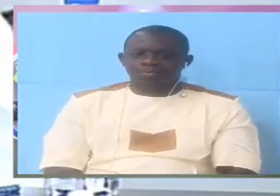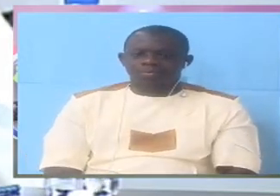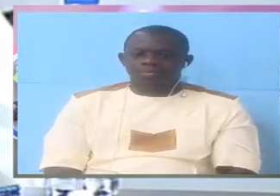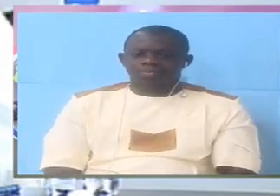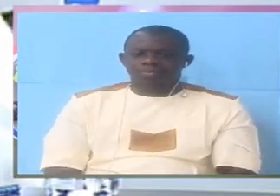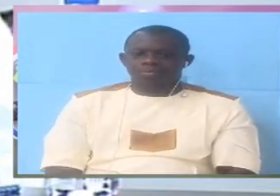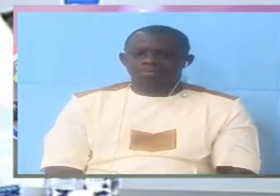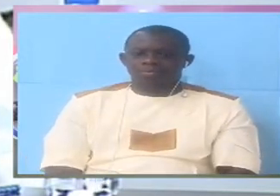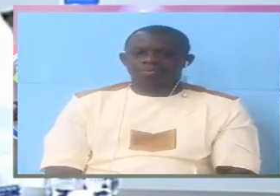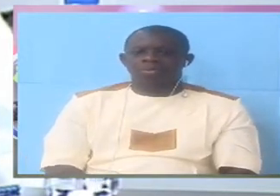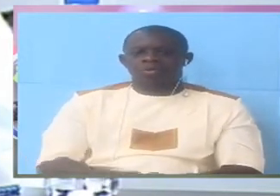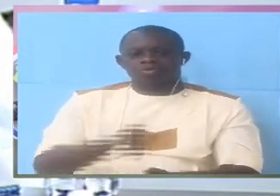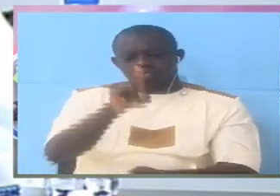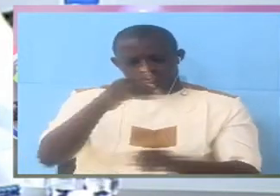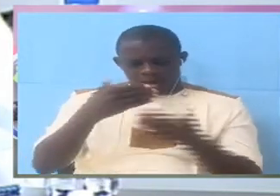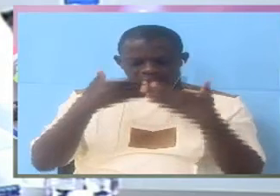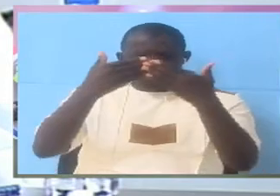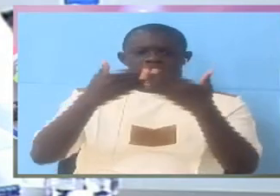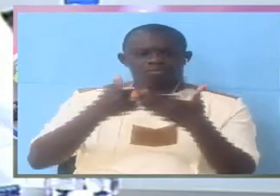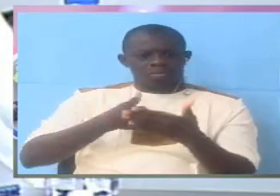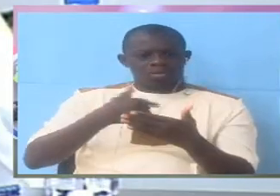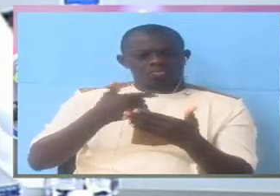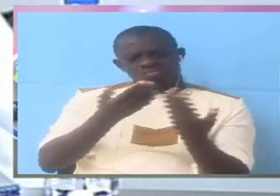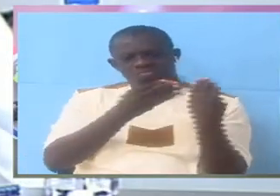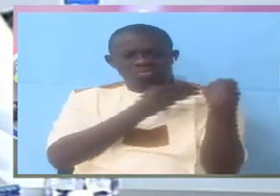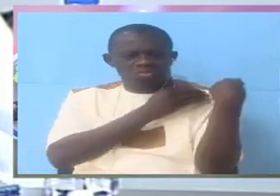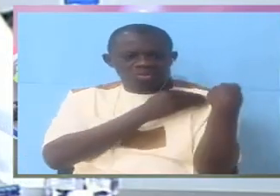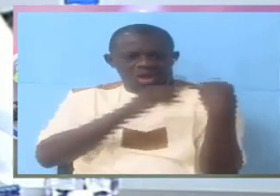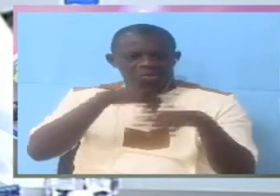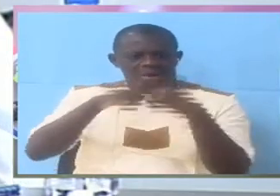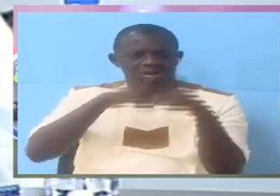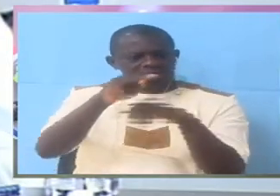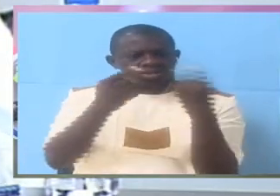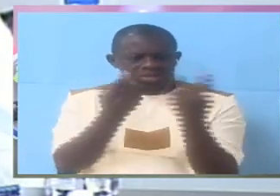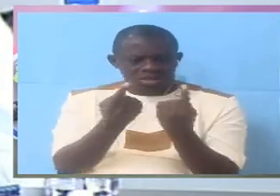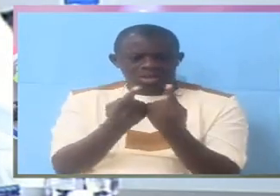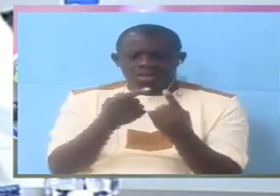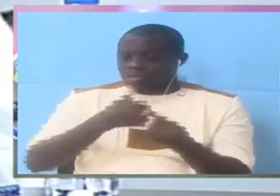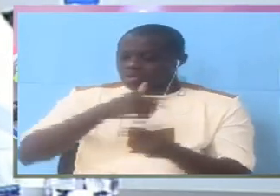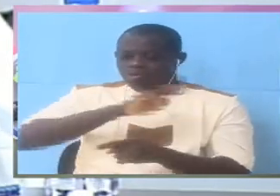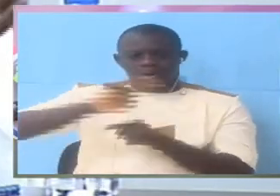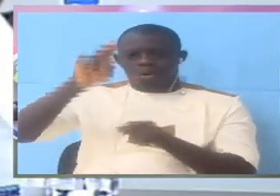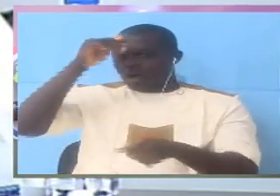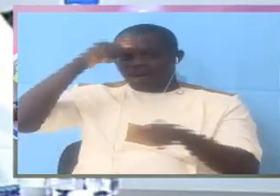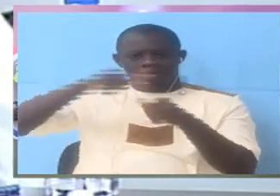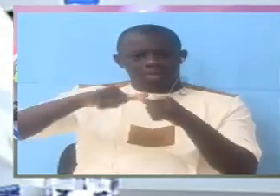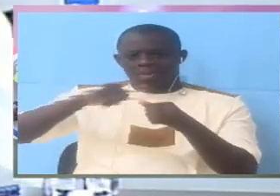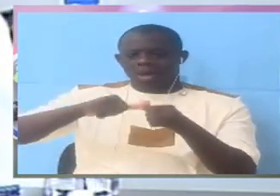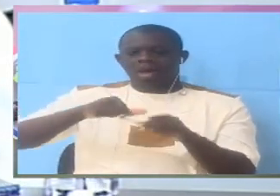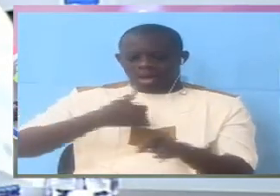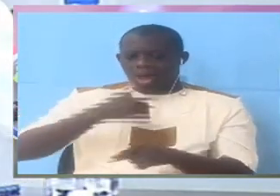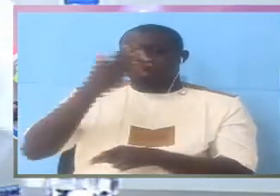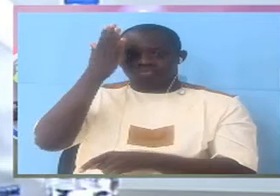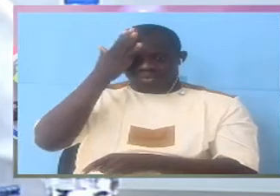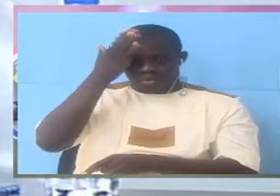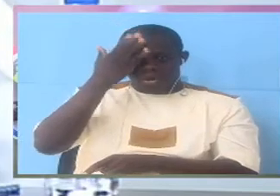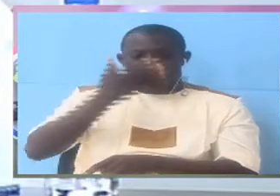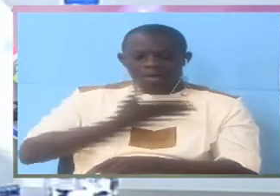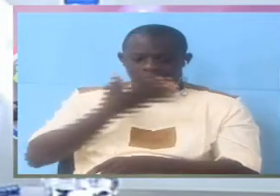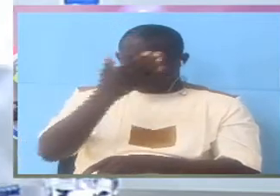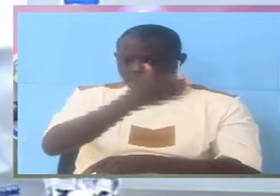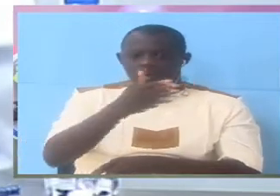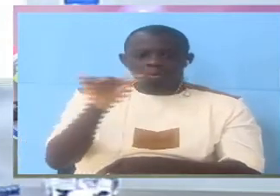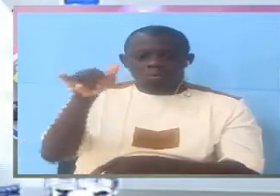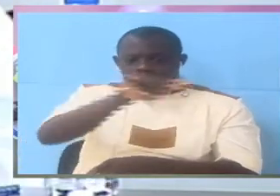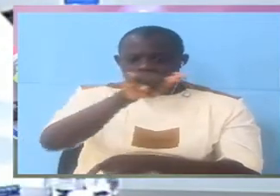Well, are you telling me they are responsible for that? I can't remember. To be honest, I know it is there, but who is responsible? Which department is responsible?